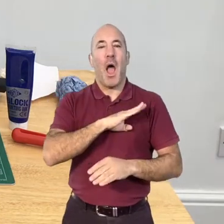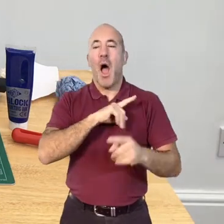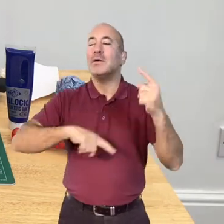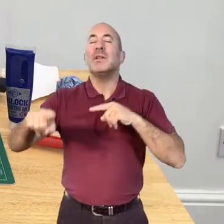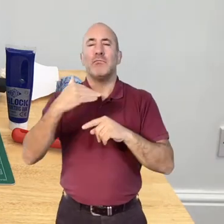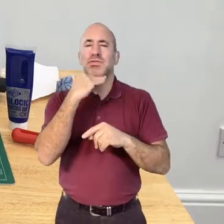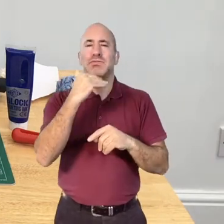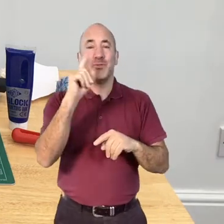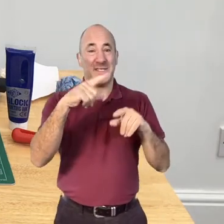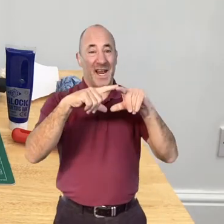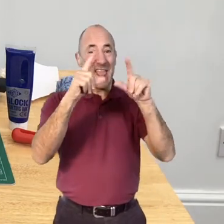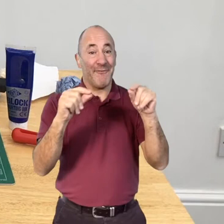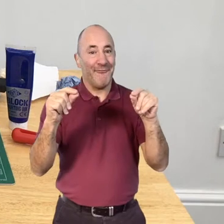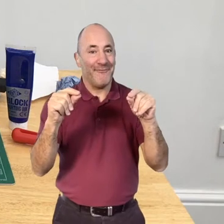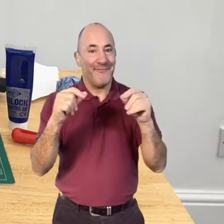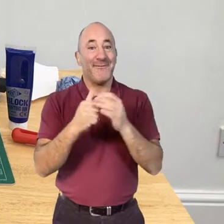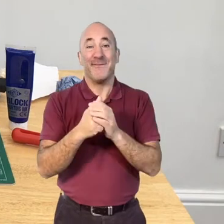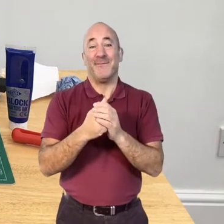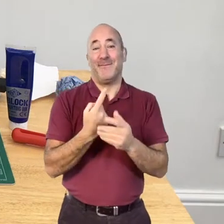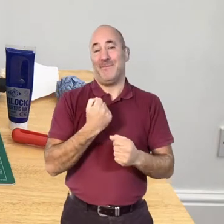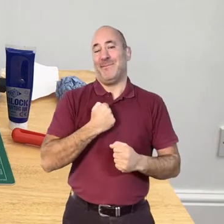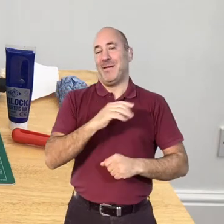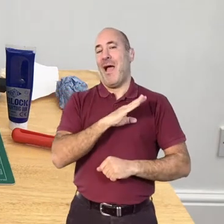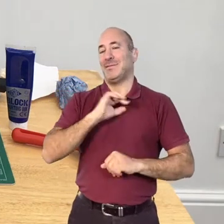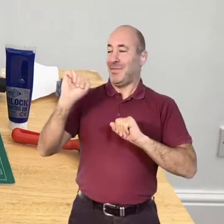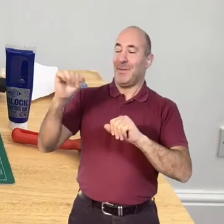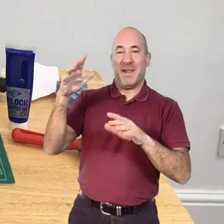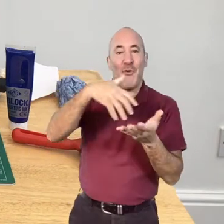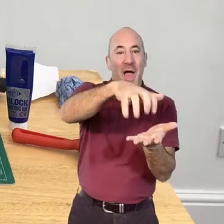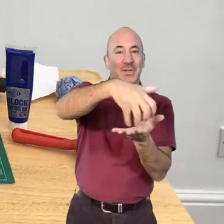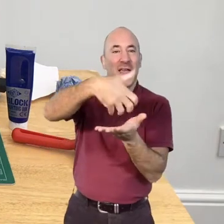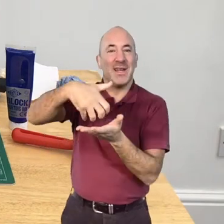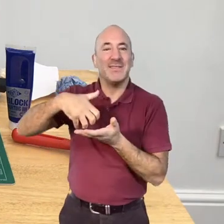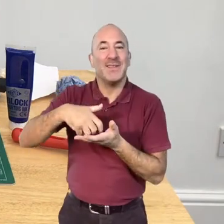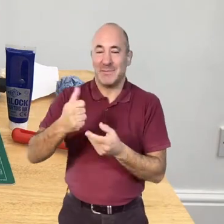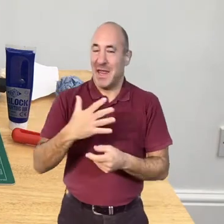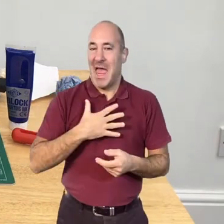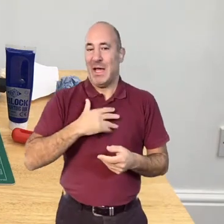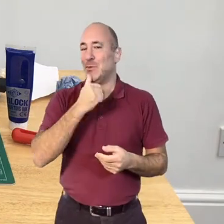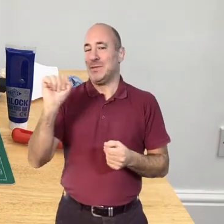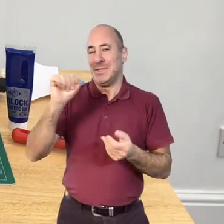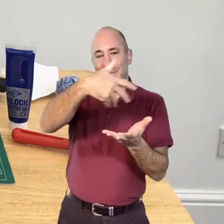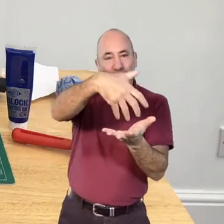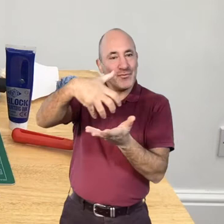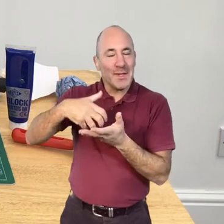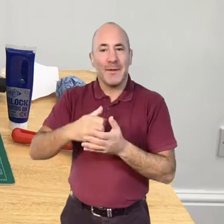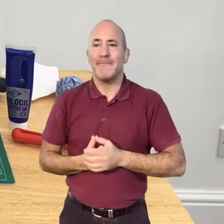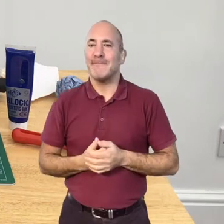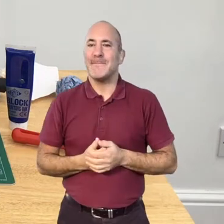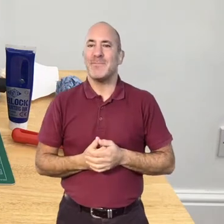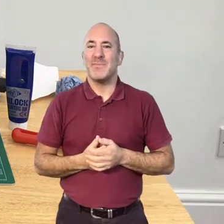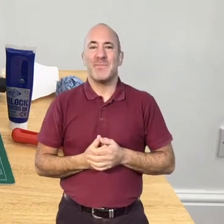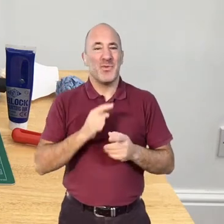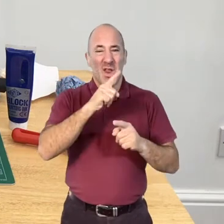people's gardens. So I've been collecting leaves from my garden because that's what I like using. So have